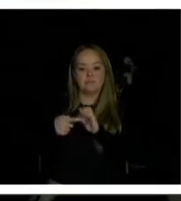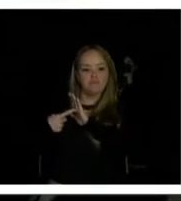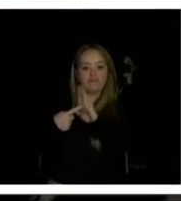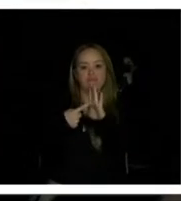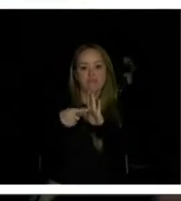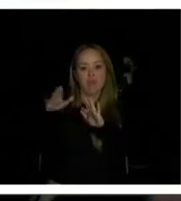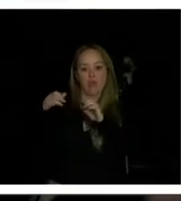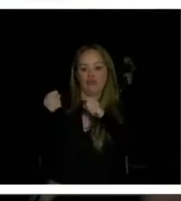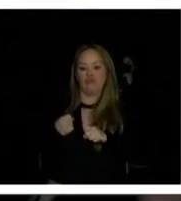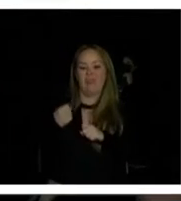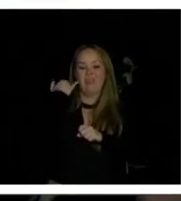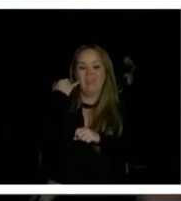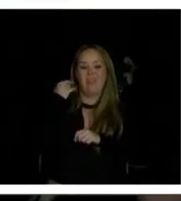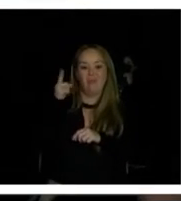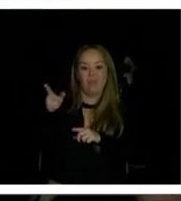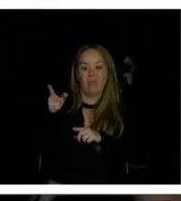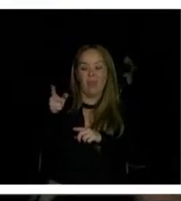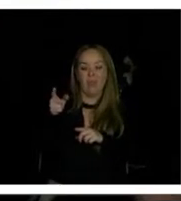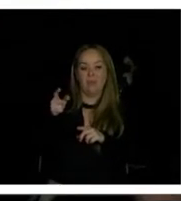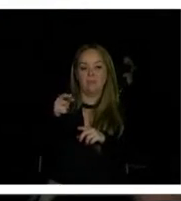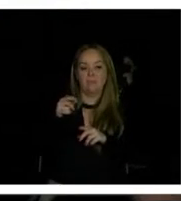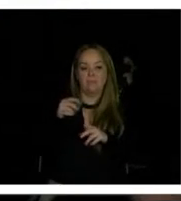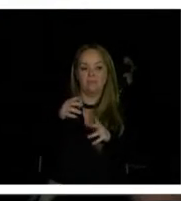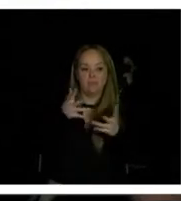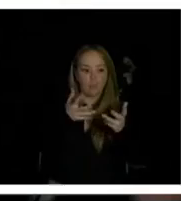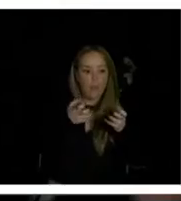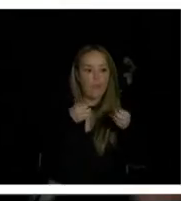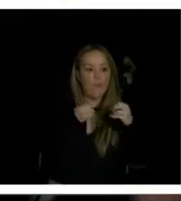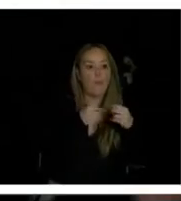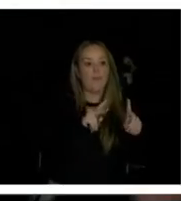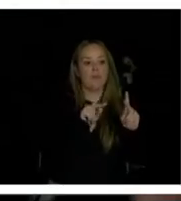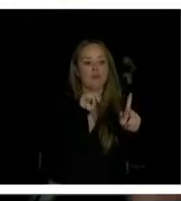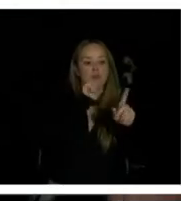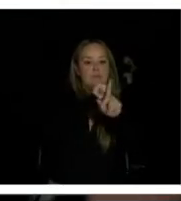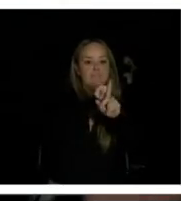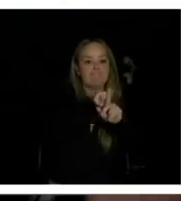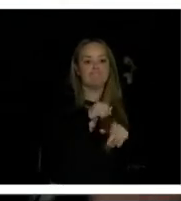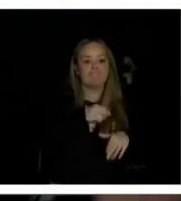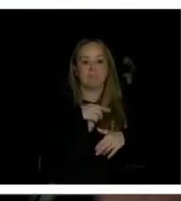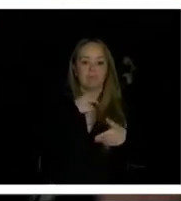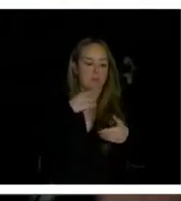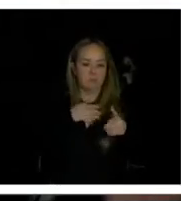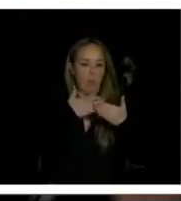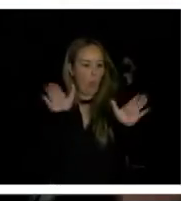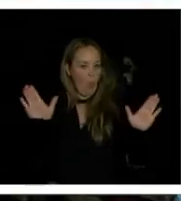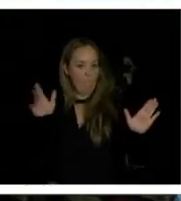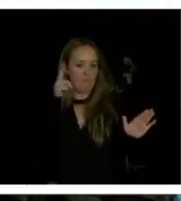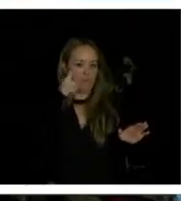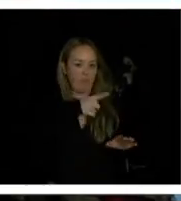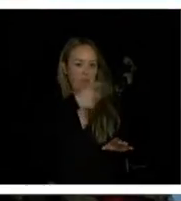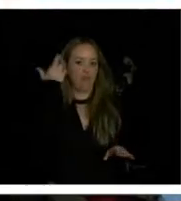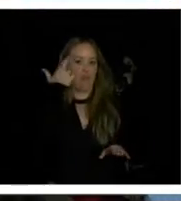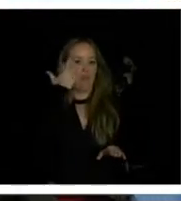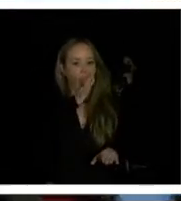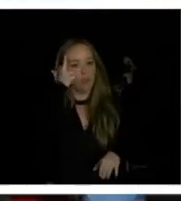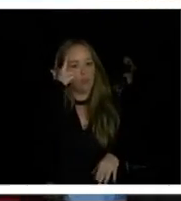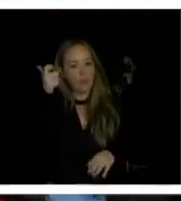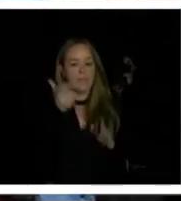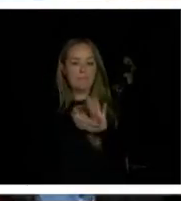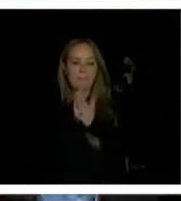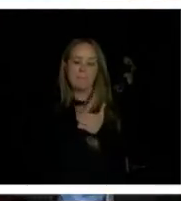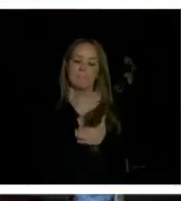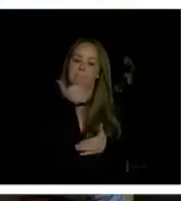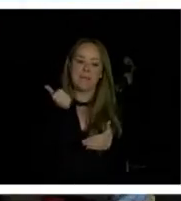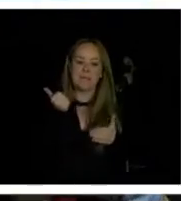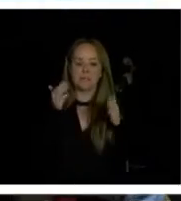And if they knock on the door of opportunity, that door is open to them. to realize their dreams and become the best